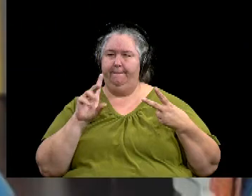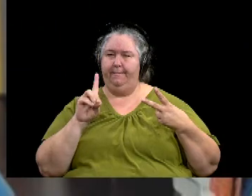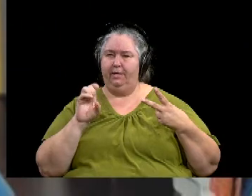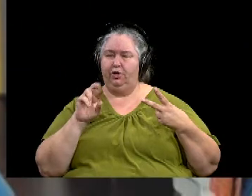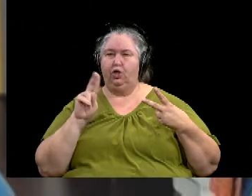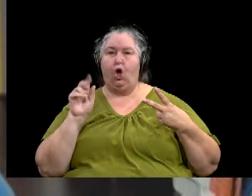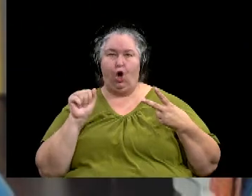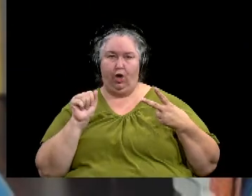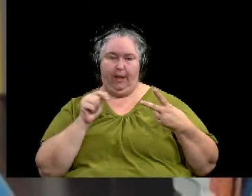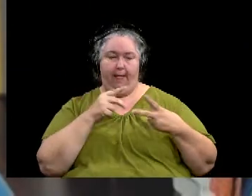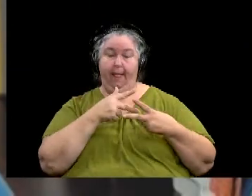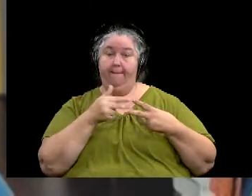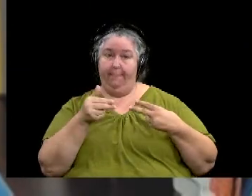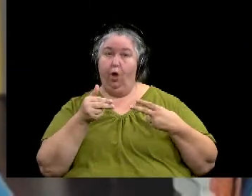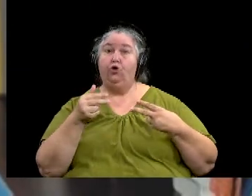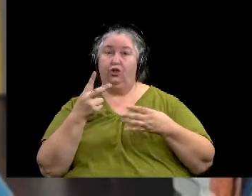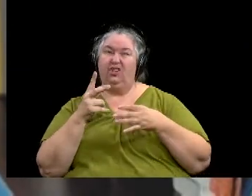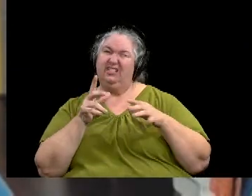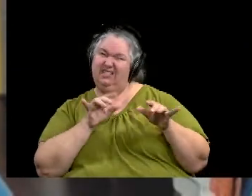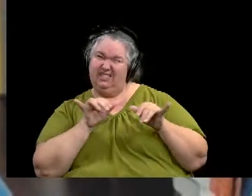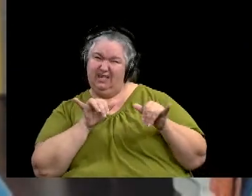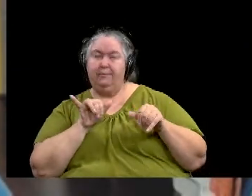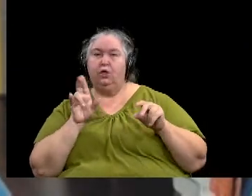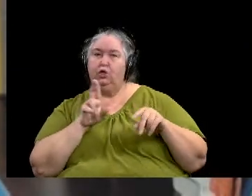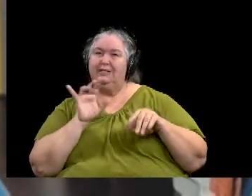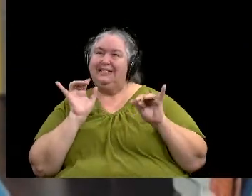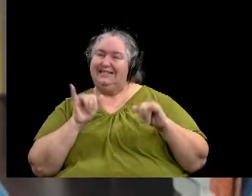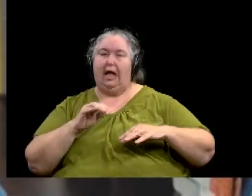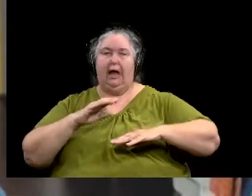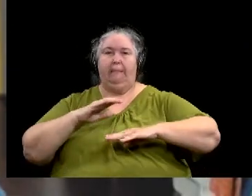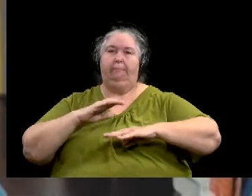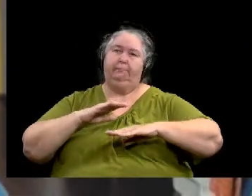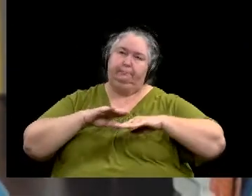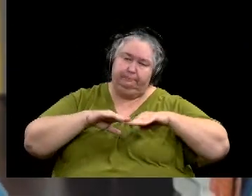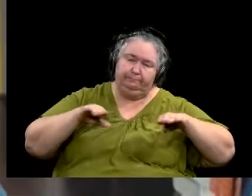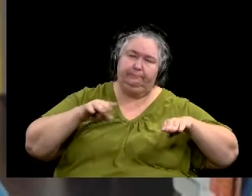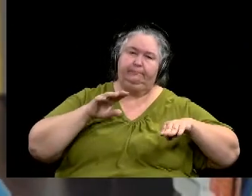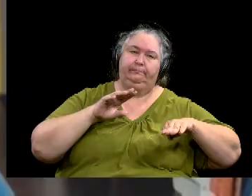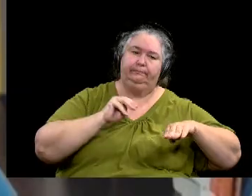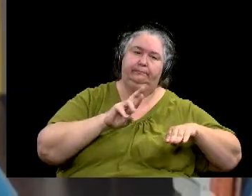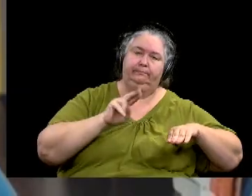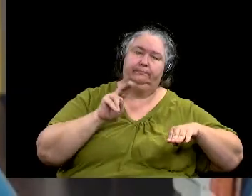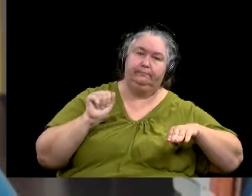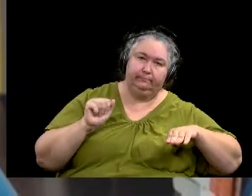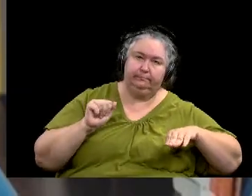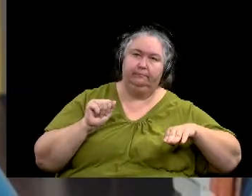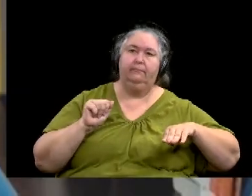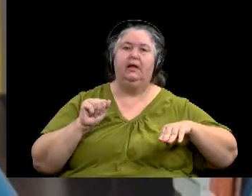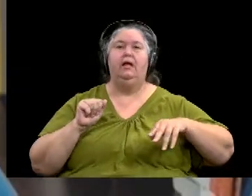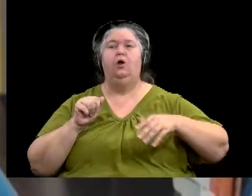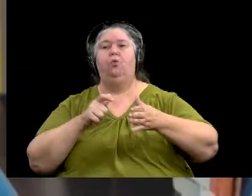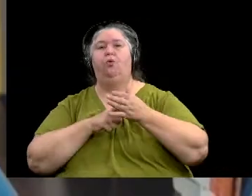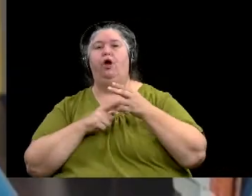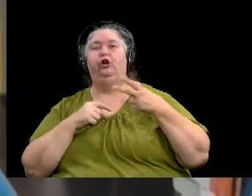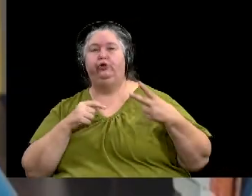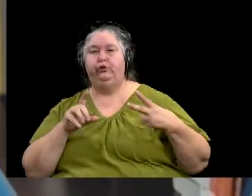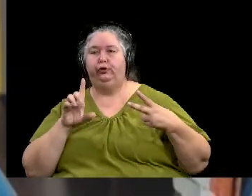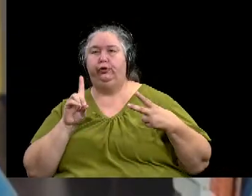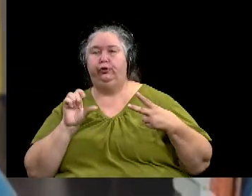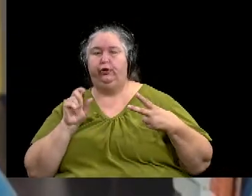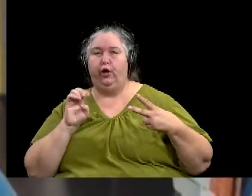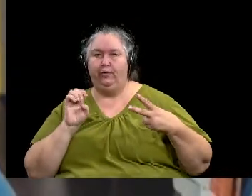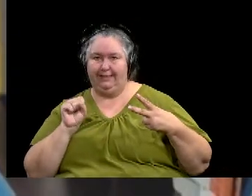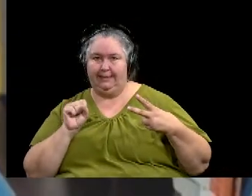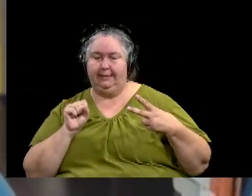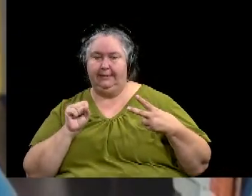same platform, the mRNA platform, and they both require 2 doses of the vaccine to provide the best protection. And both